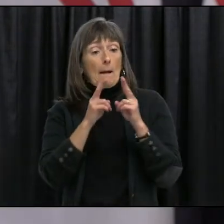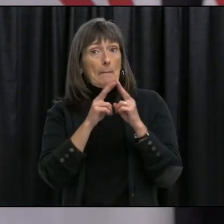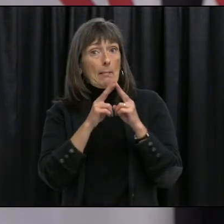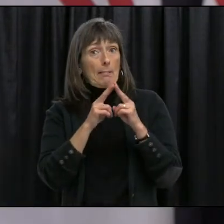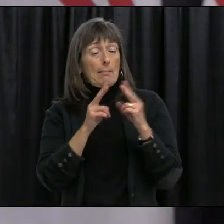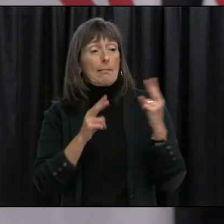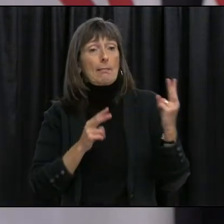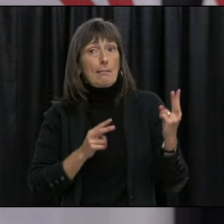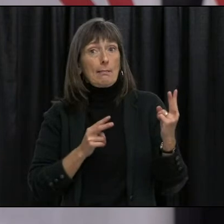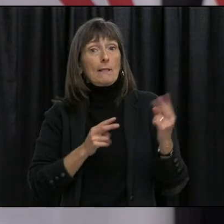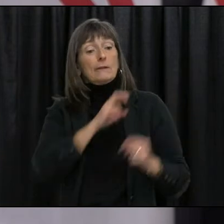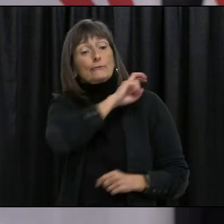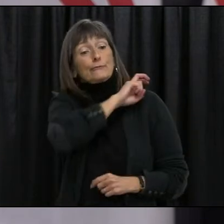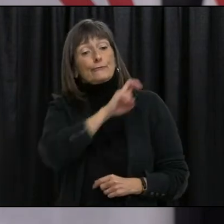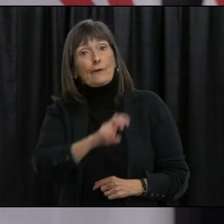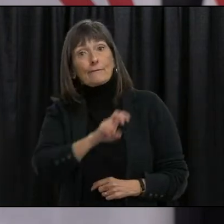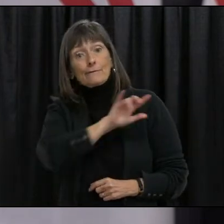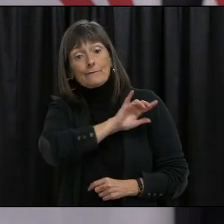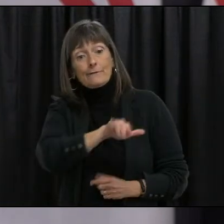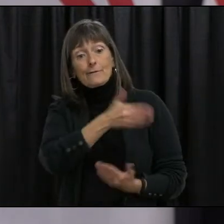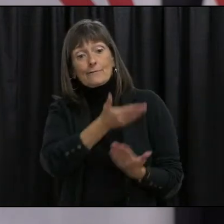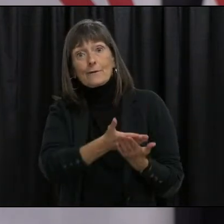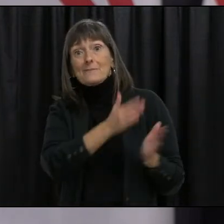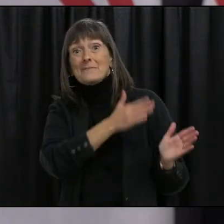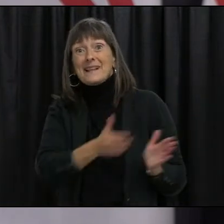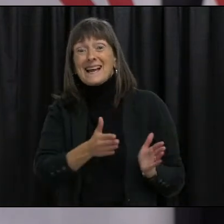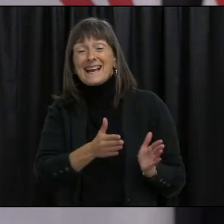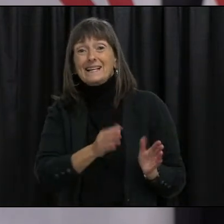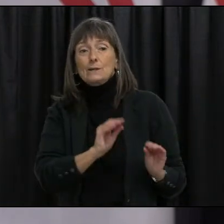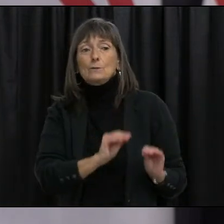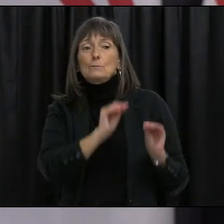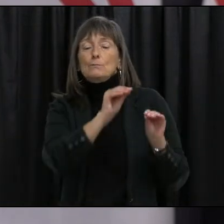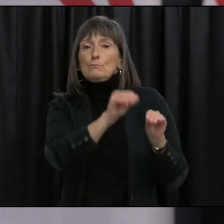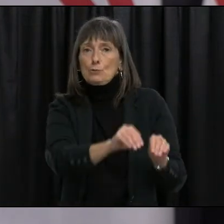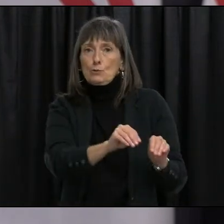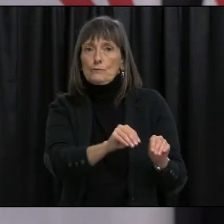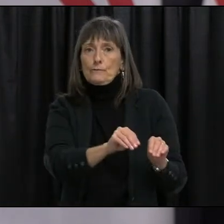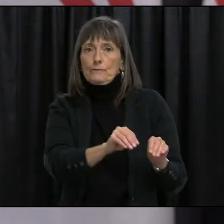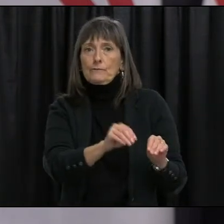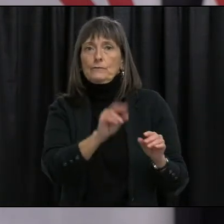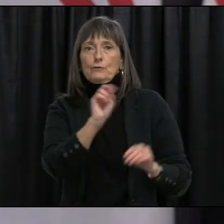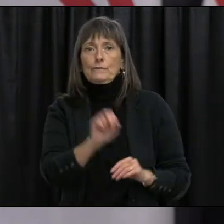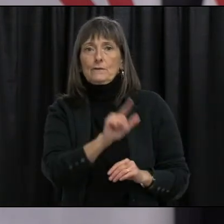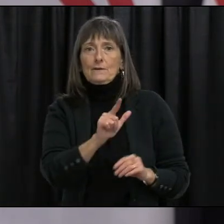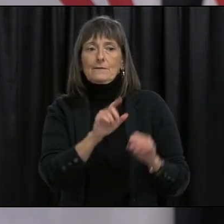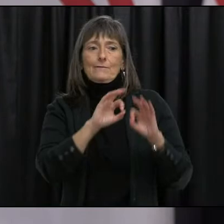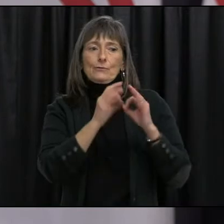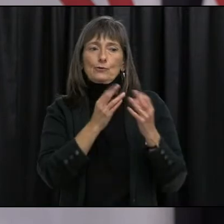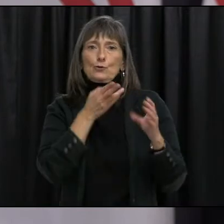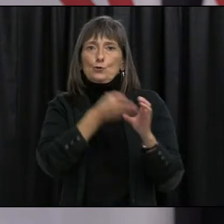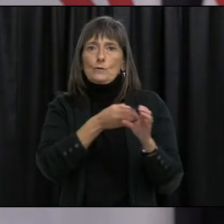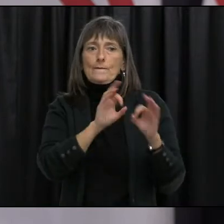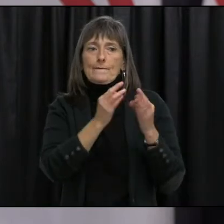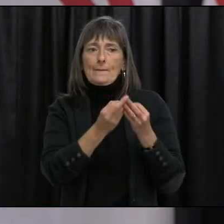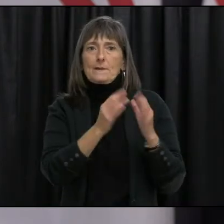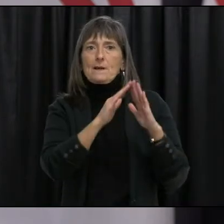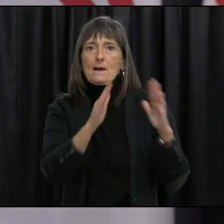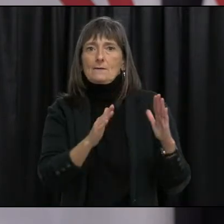move in with their family, who are residents of the province. Thank